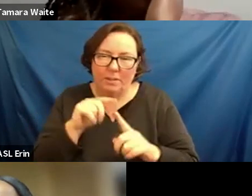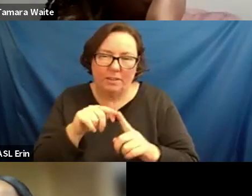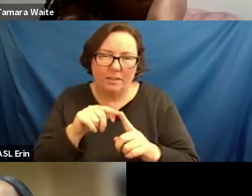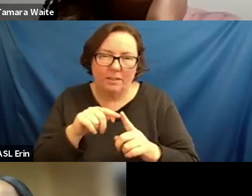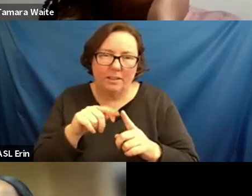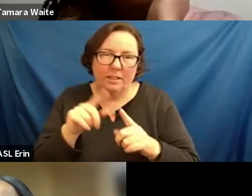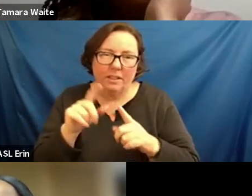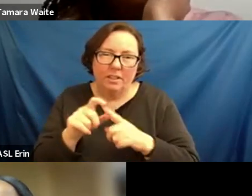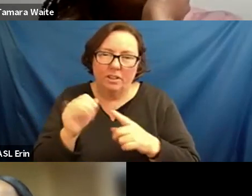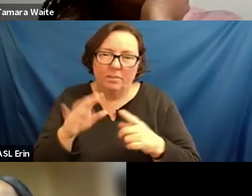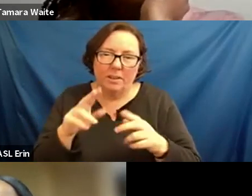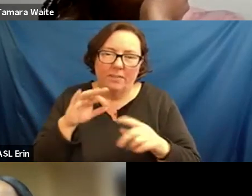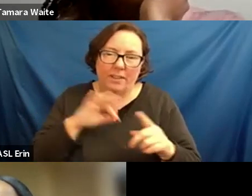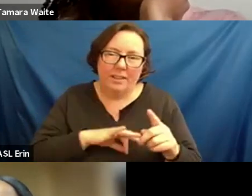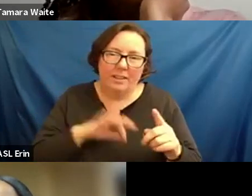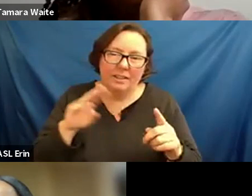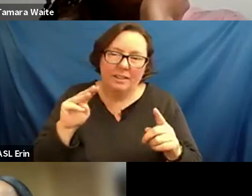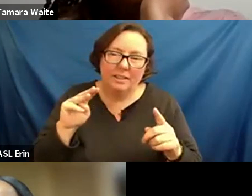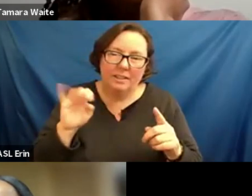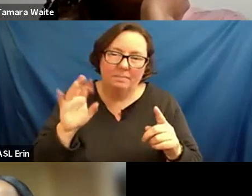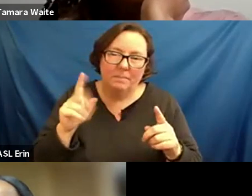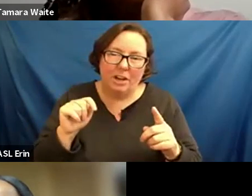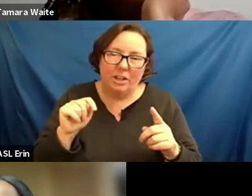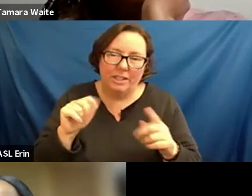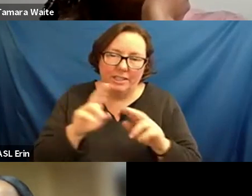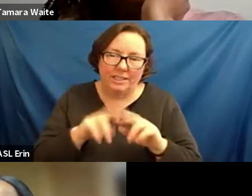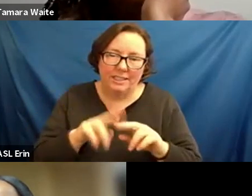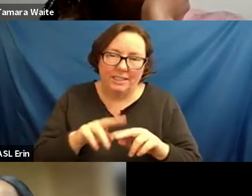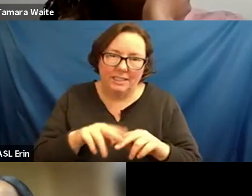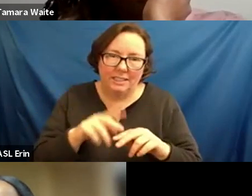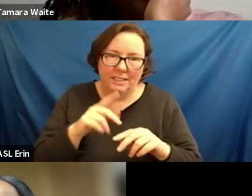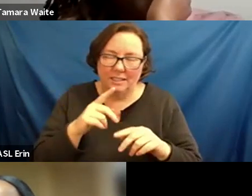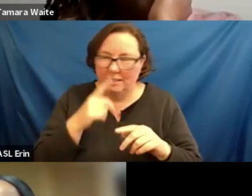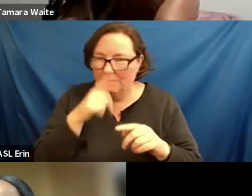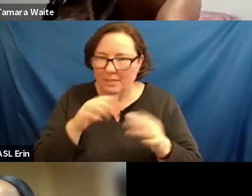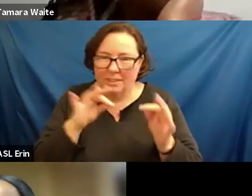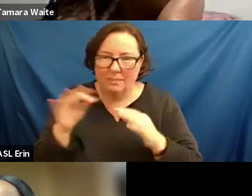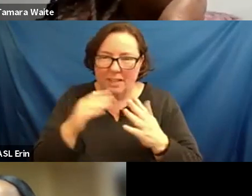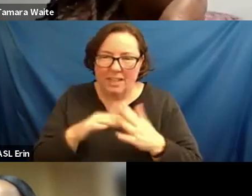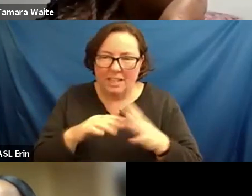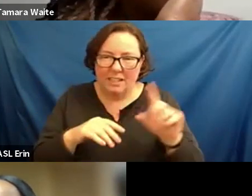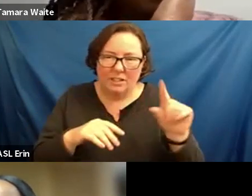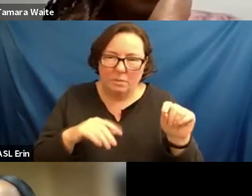this term of merit seats. Could you please explain how are the 80%